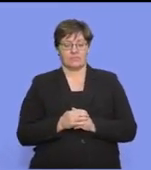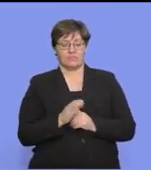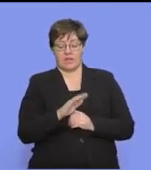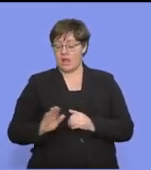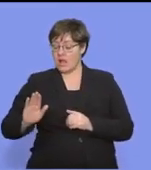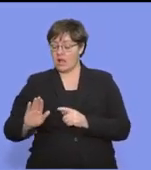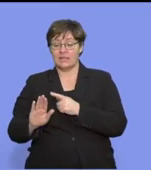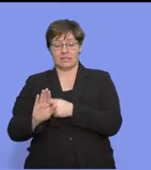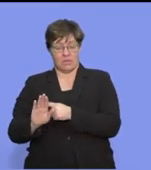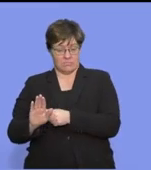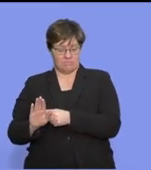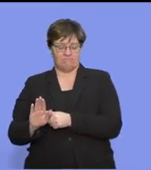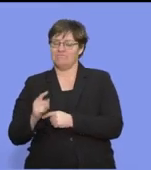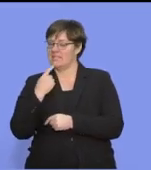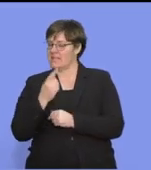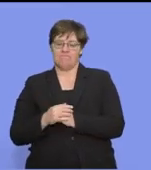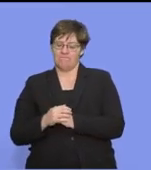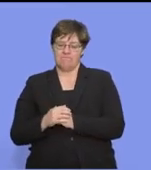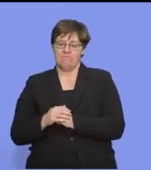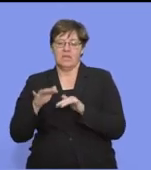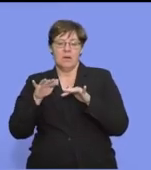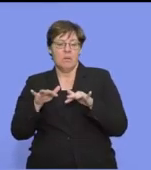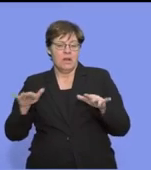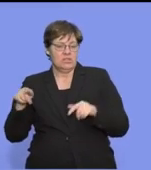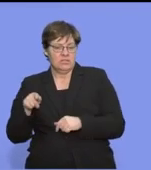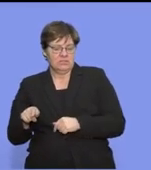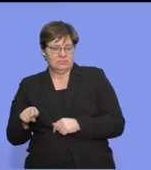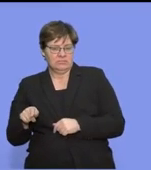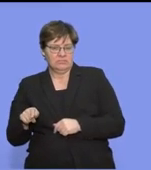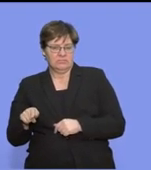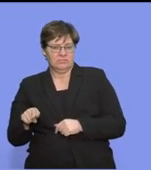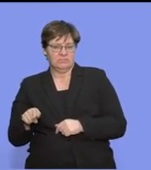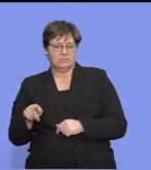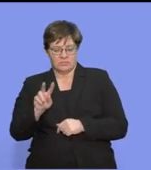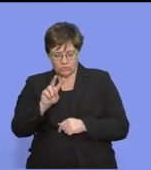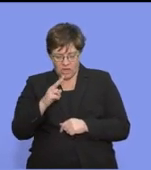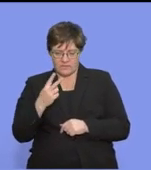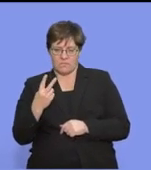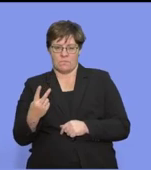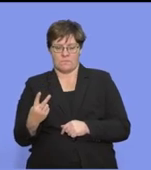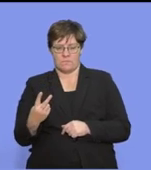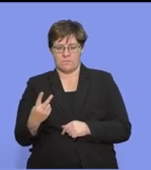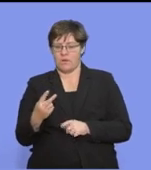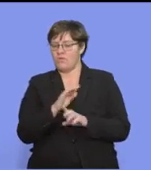next generation. Whereas Darwinism states that the